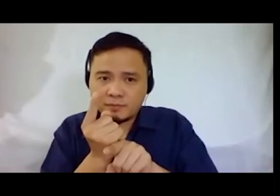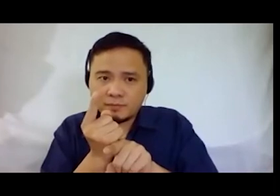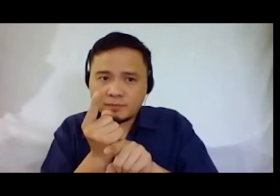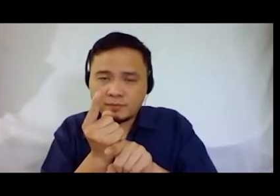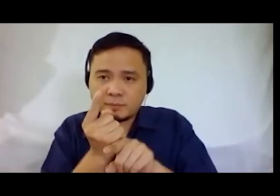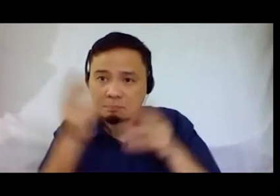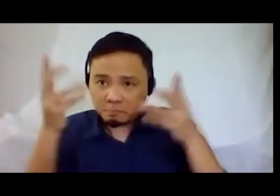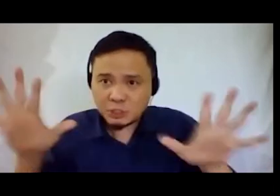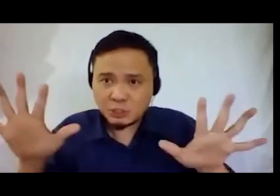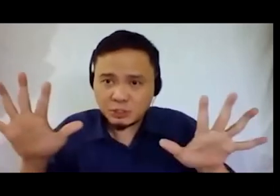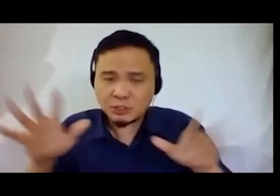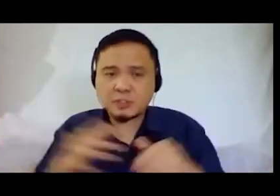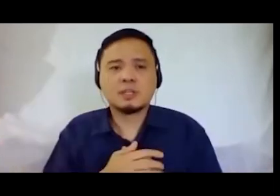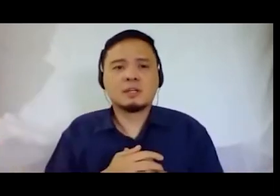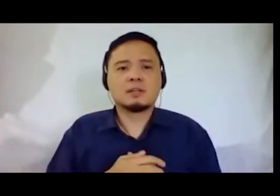So if you say